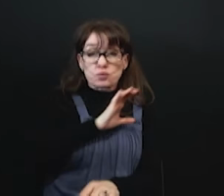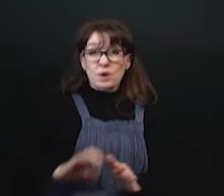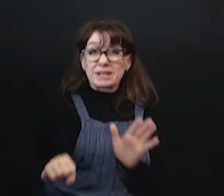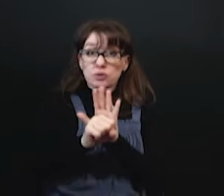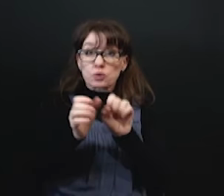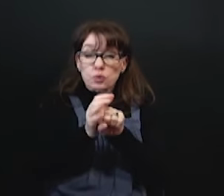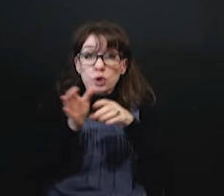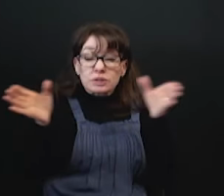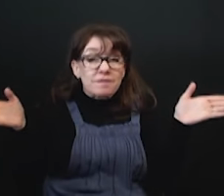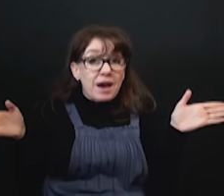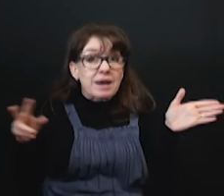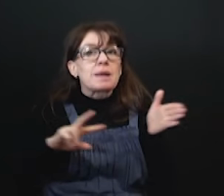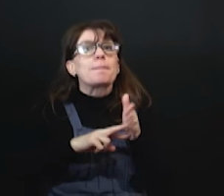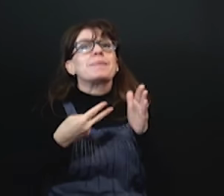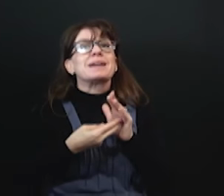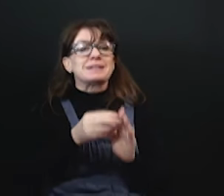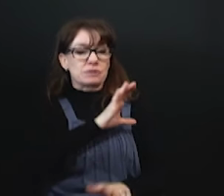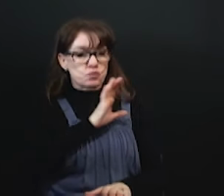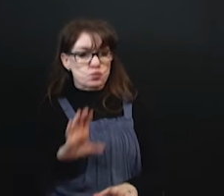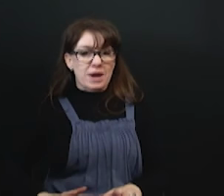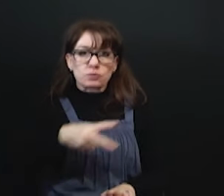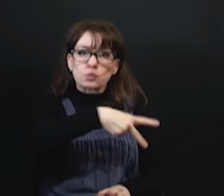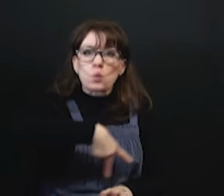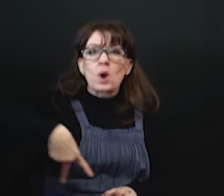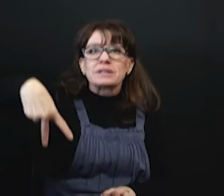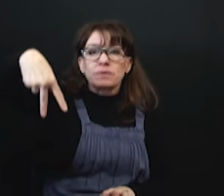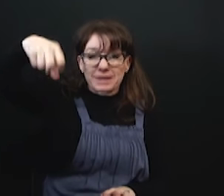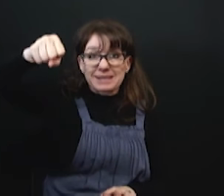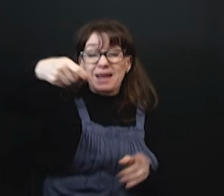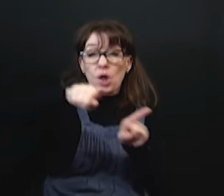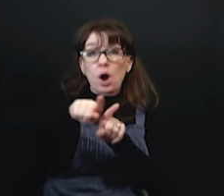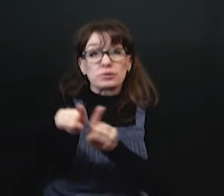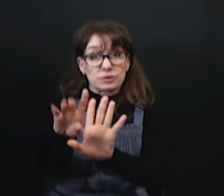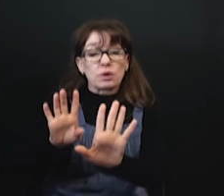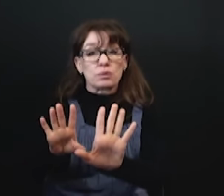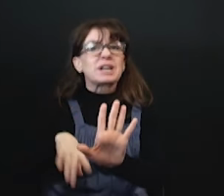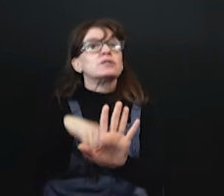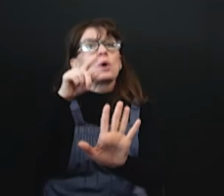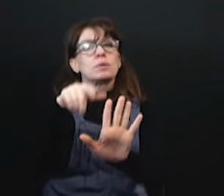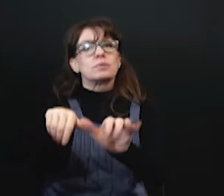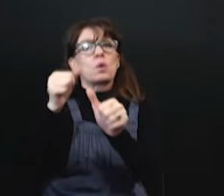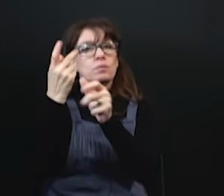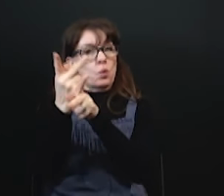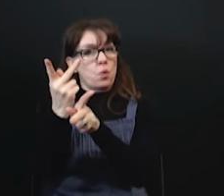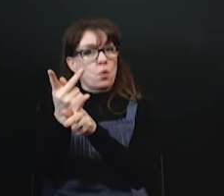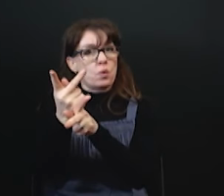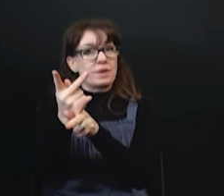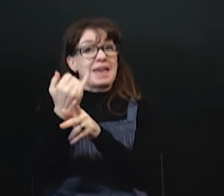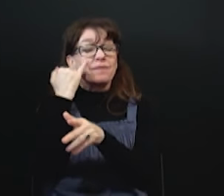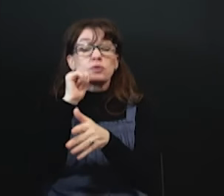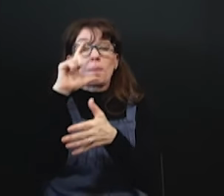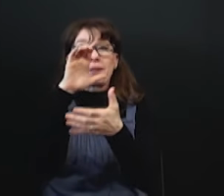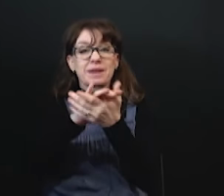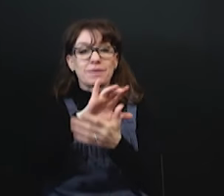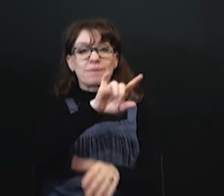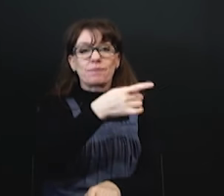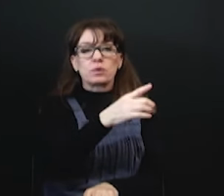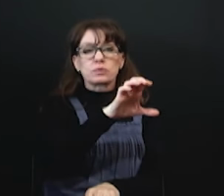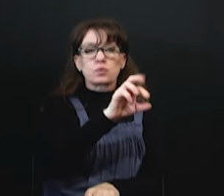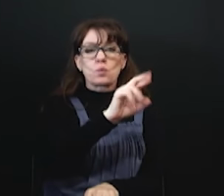to preach Christ raised from the dead. And let's bear in mind, if you don't believe me, go to 1 Corinthians